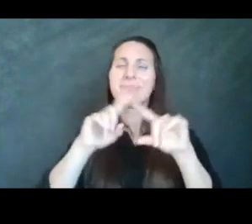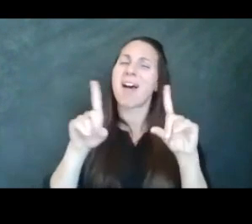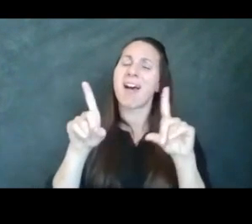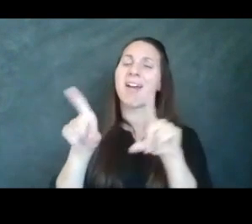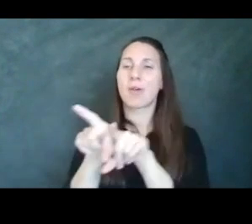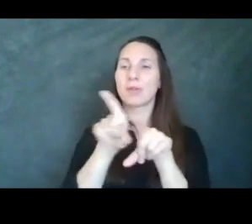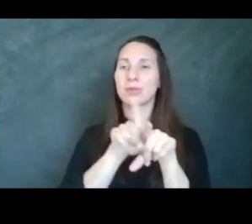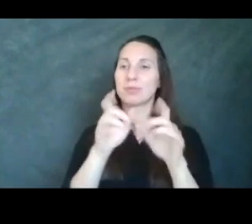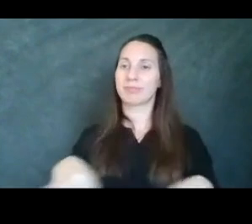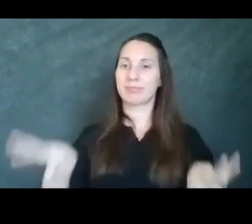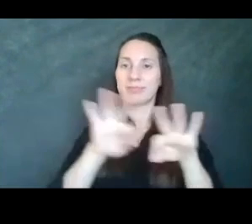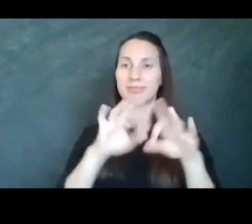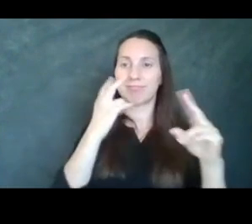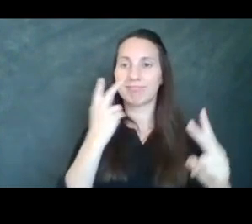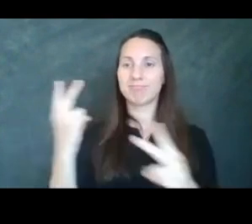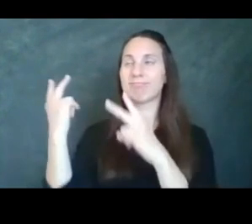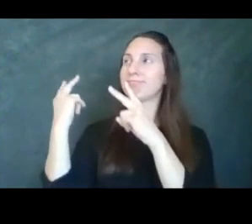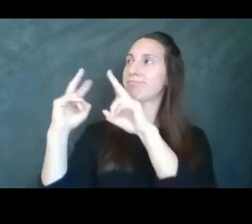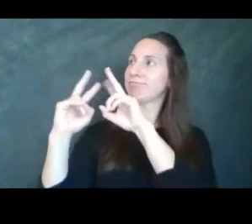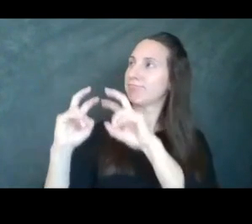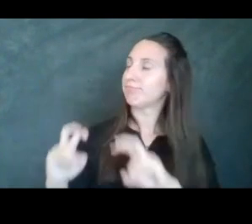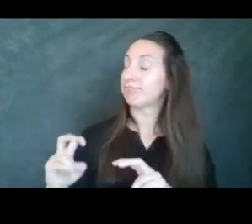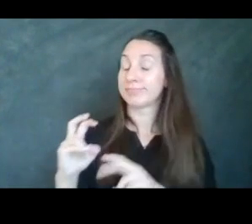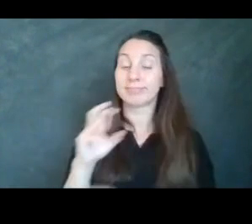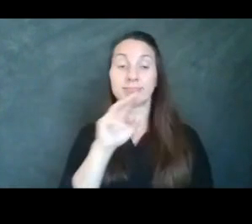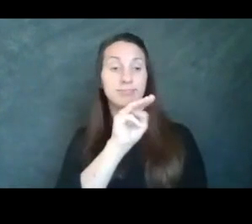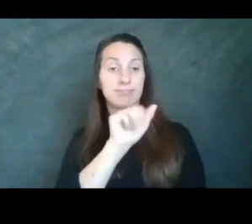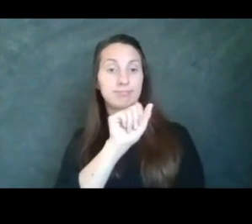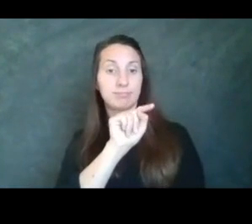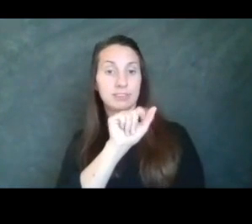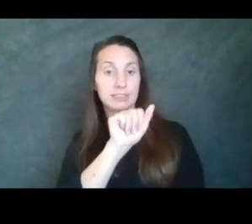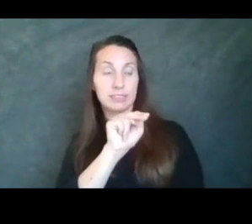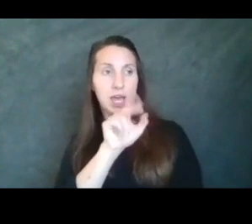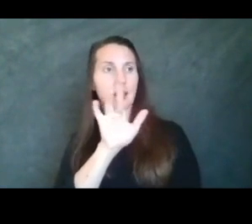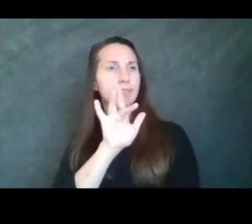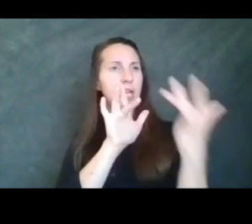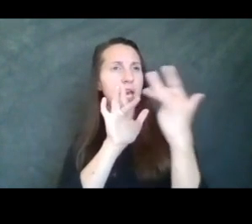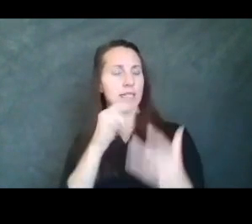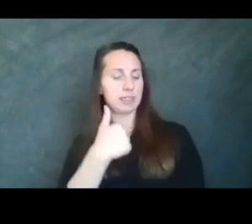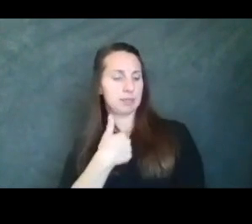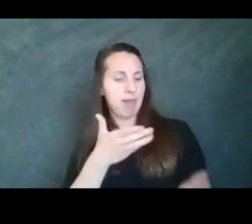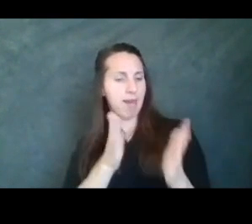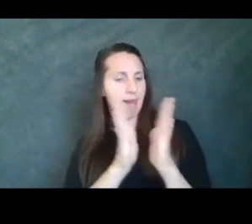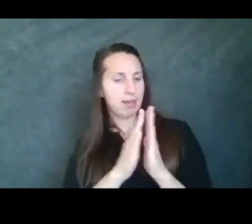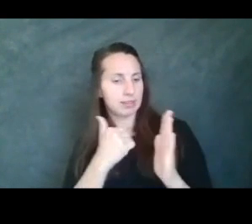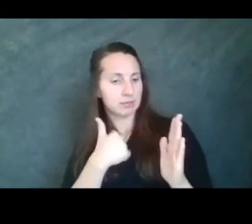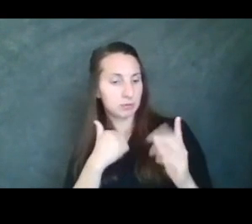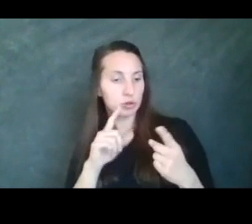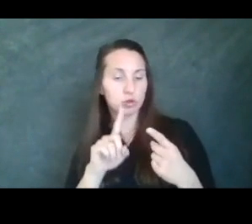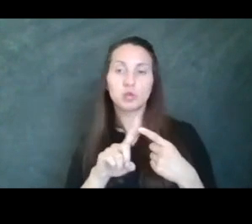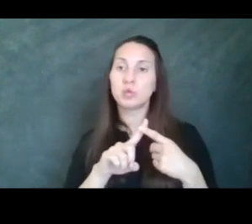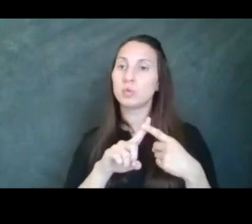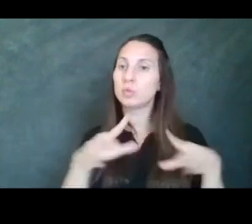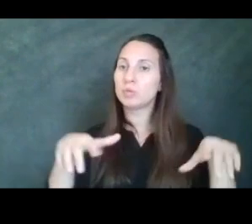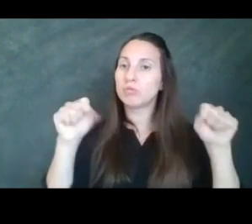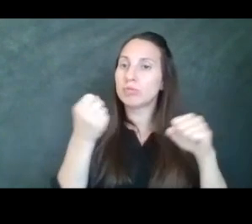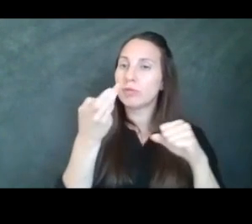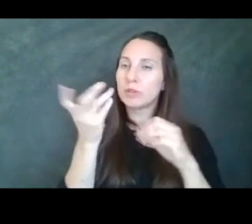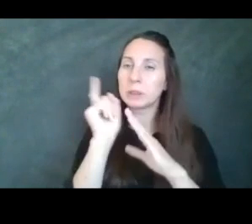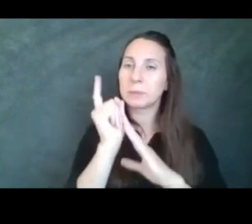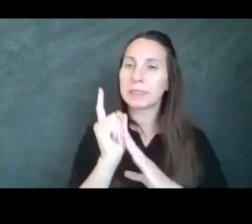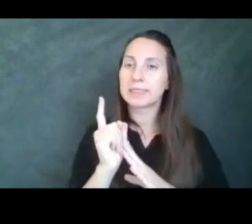reflect. Now, Matan, when he contacted me, asked me to take a few minutes to